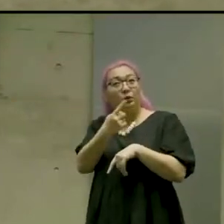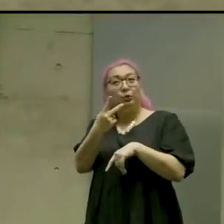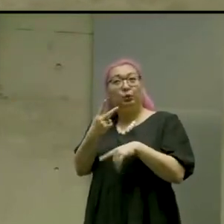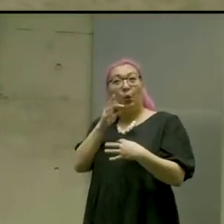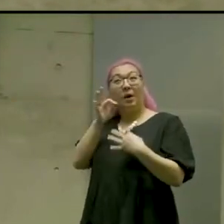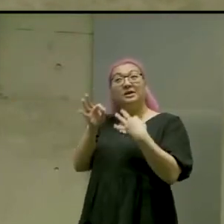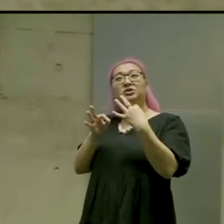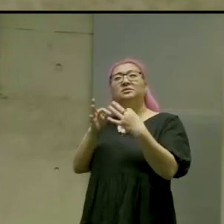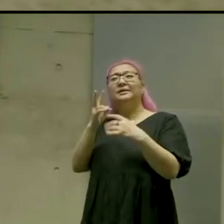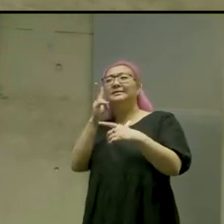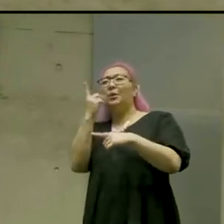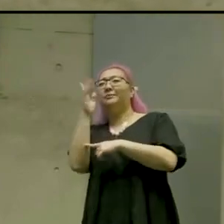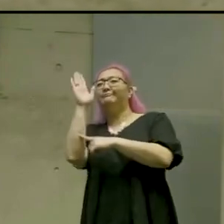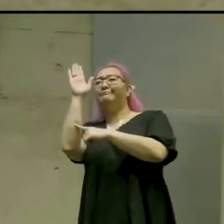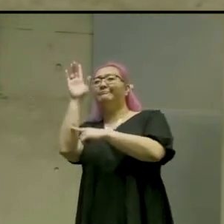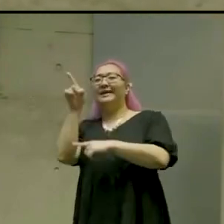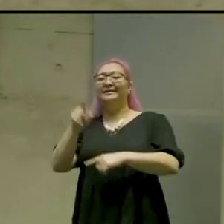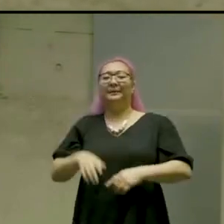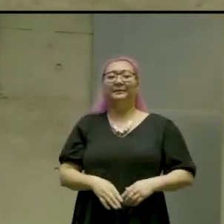I can see a hand right at the back.